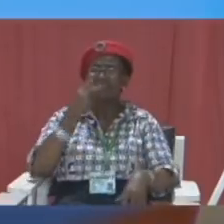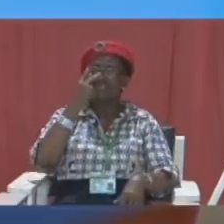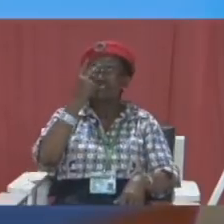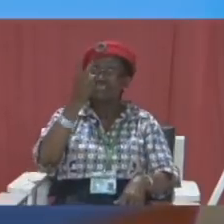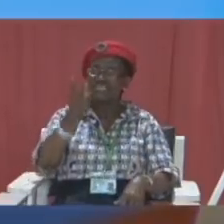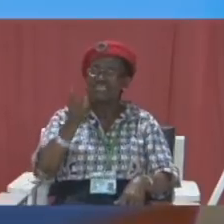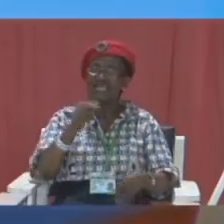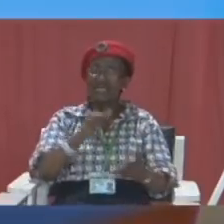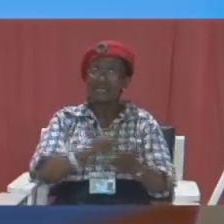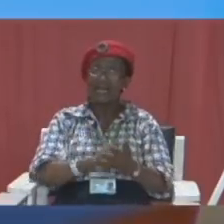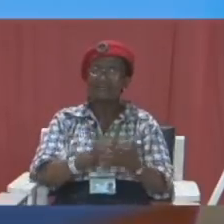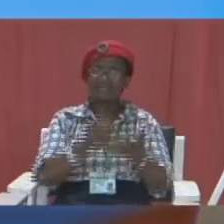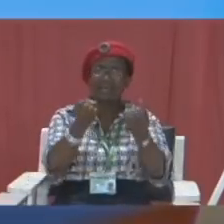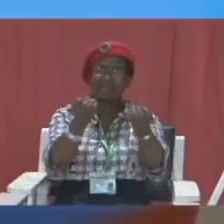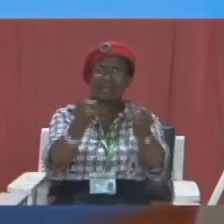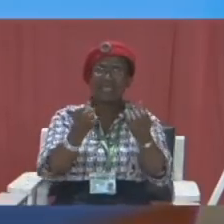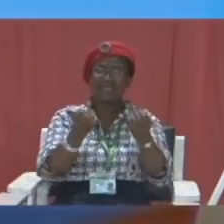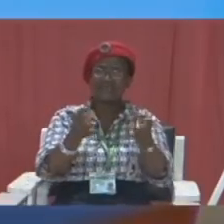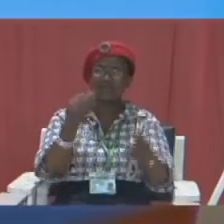now. A